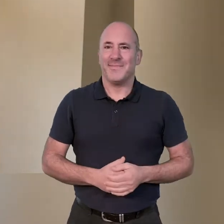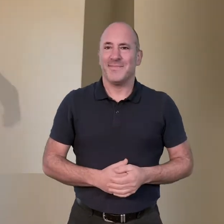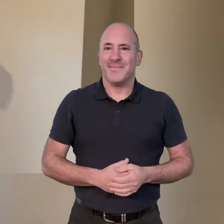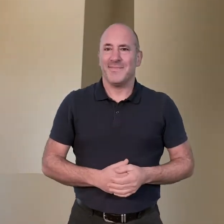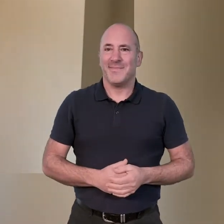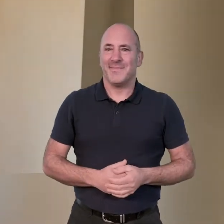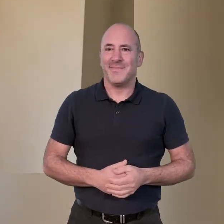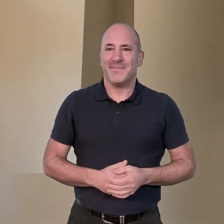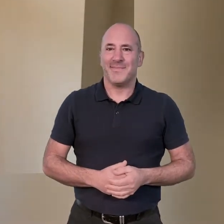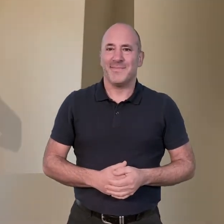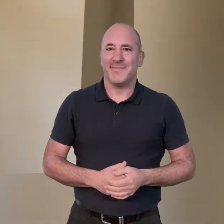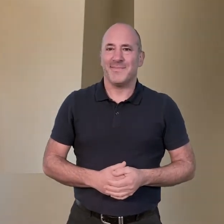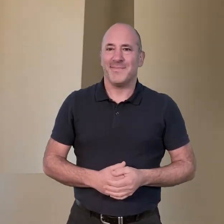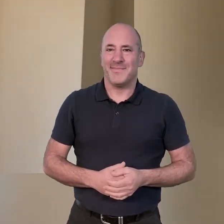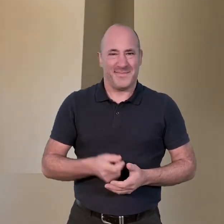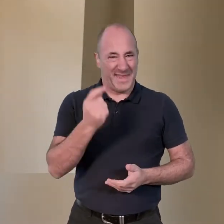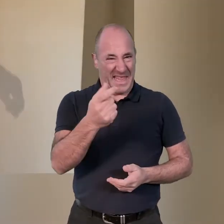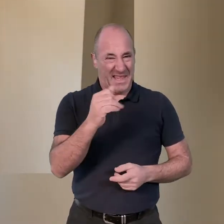Brilliant.